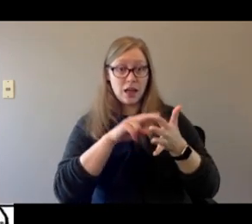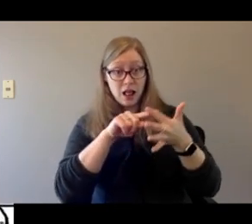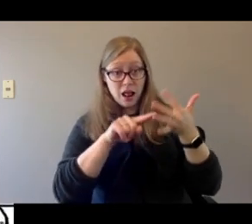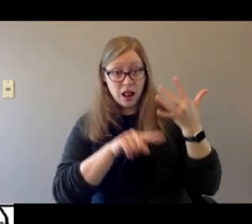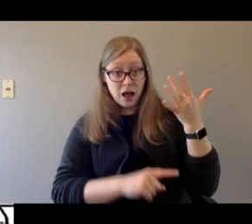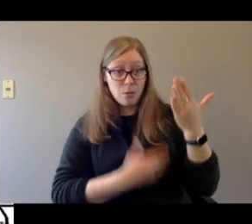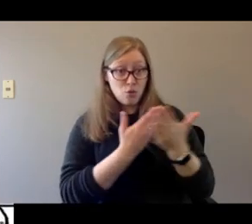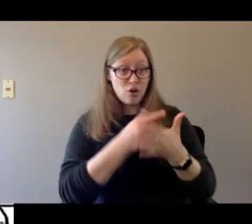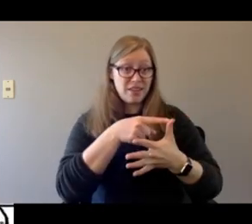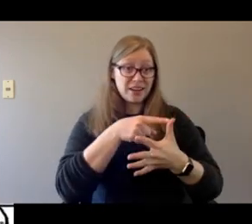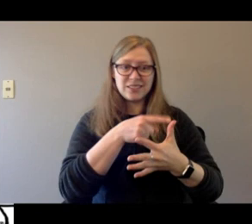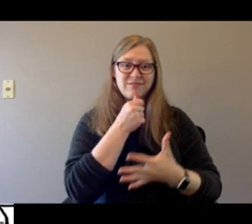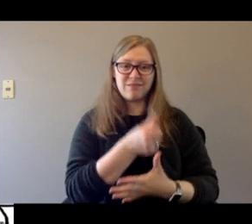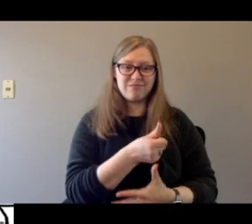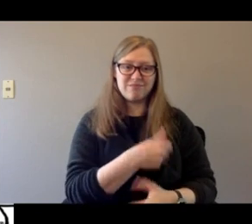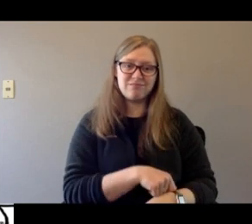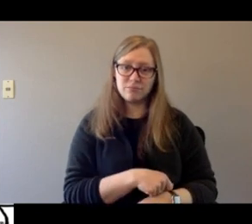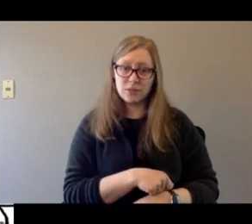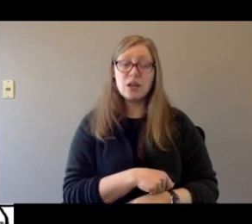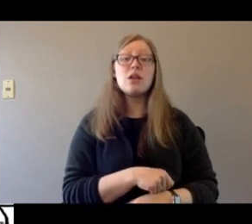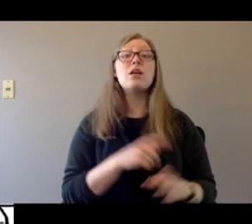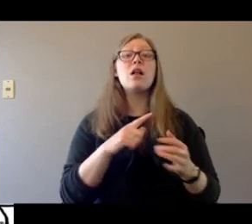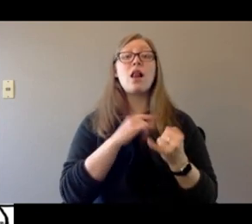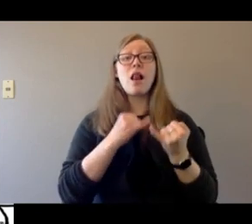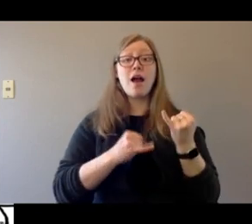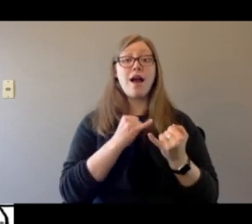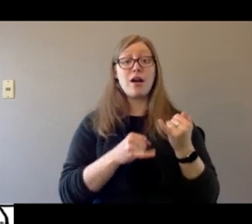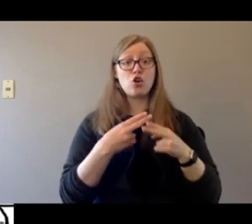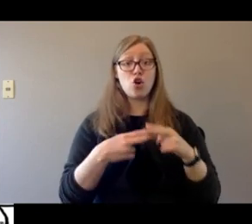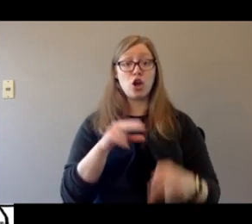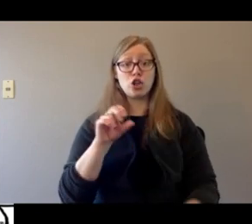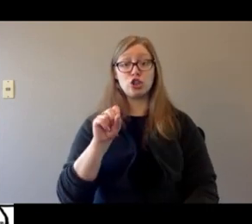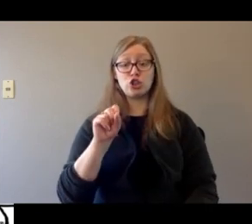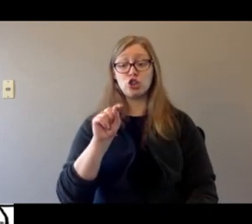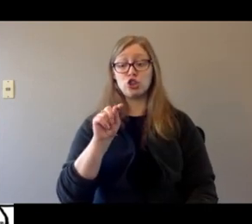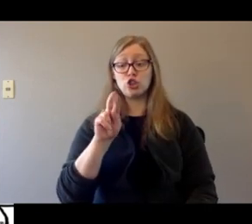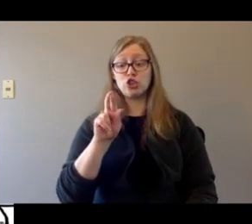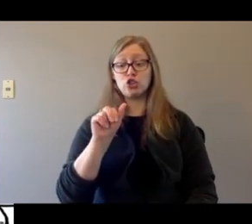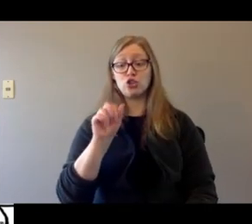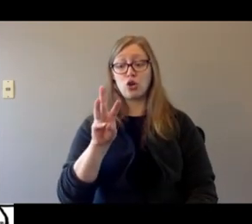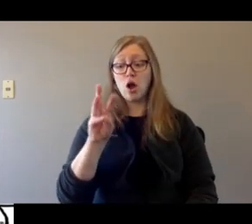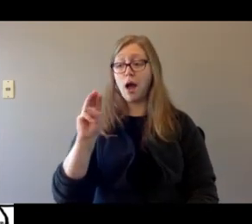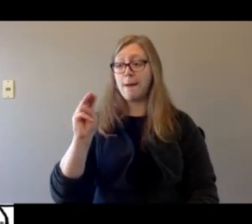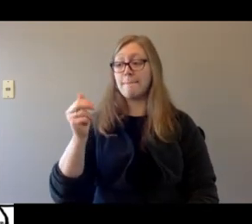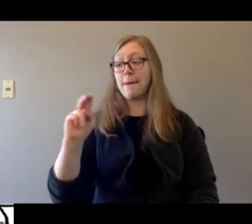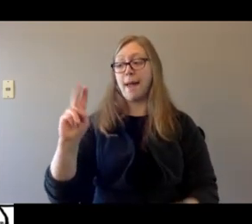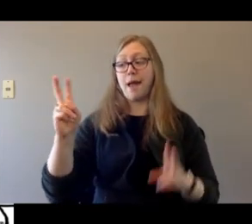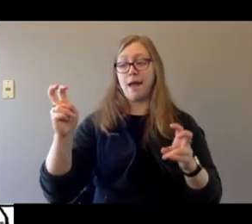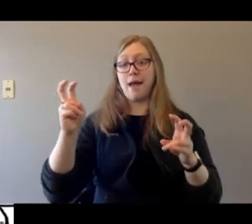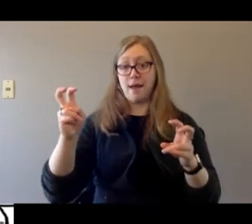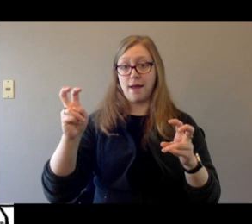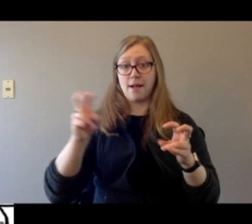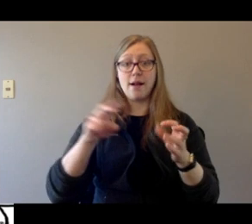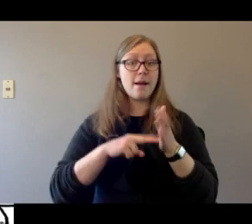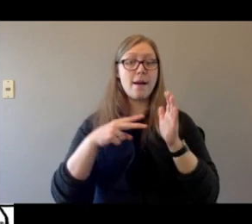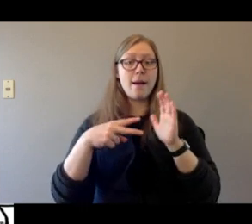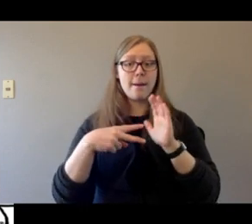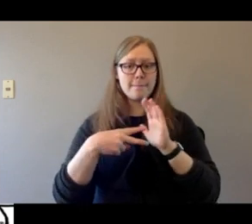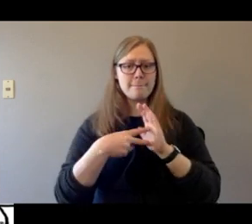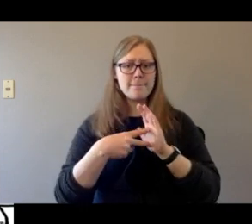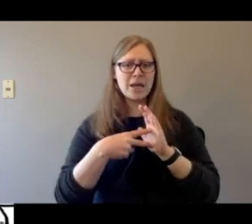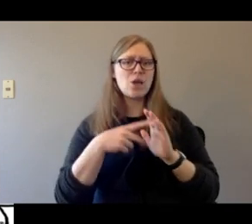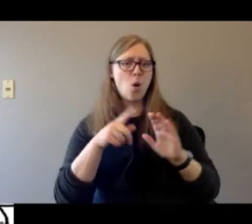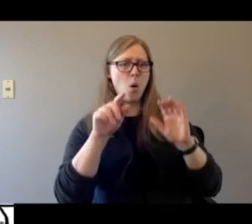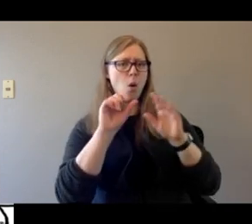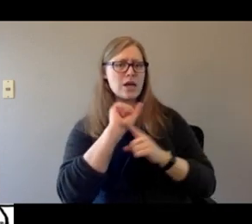Finally, a straw man. A final fallacy is called a straw man, and this is misrepresenting a scenario, then attacking that to make the opponent